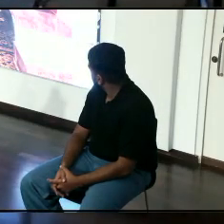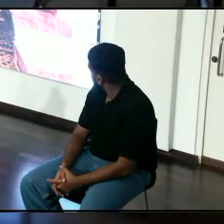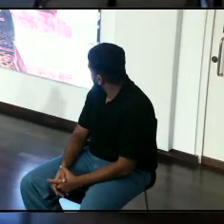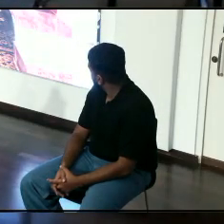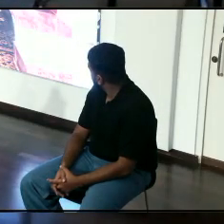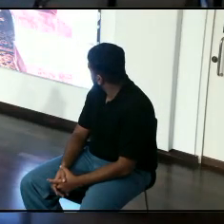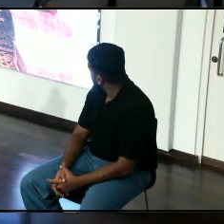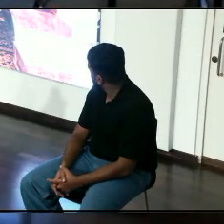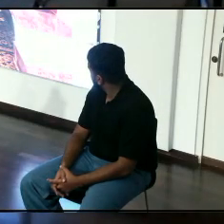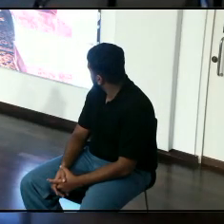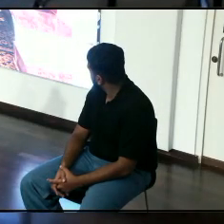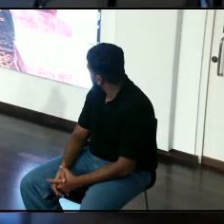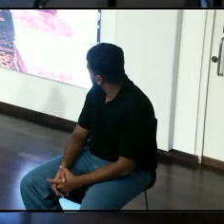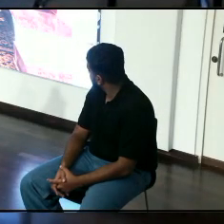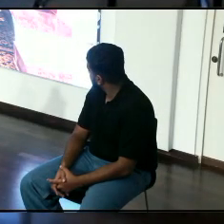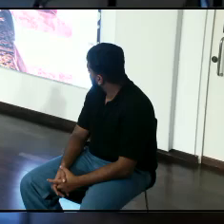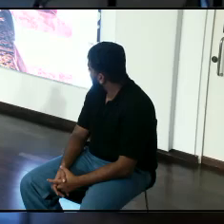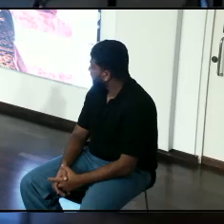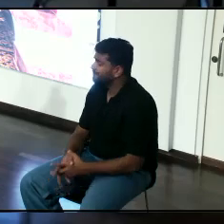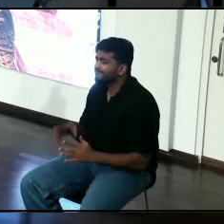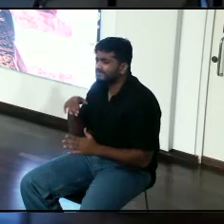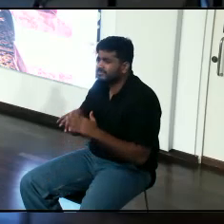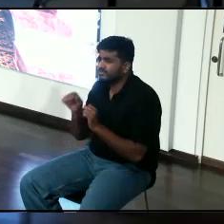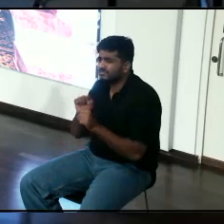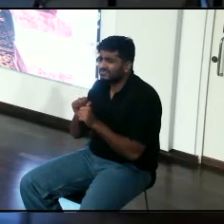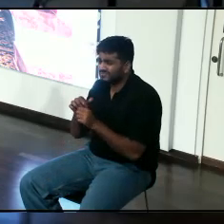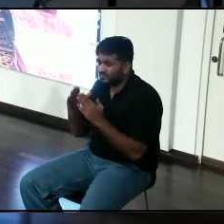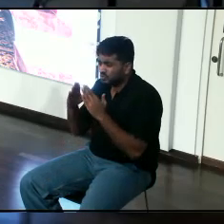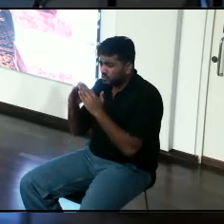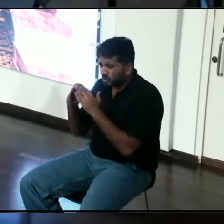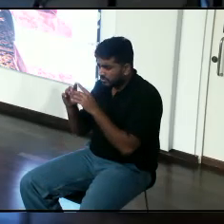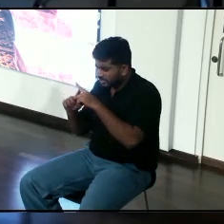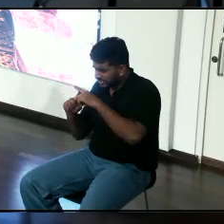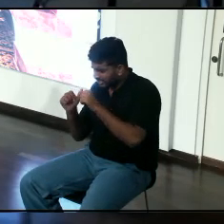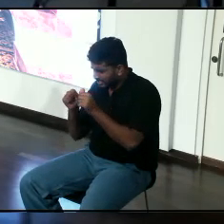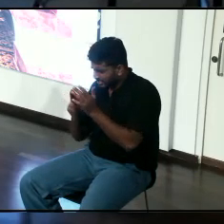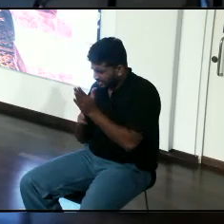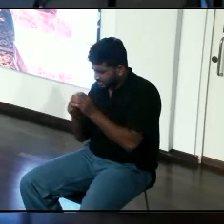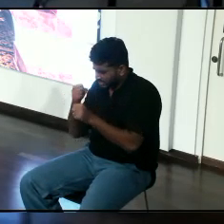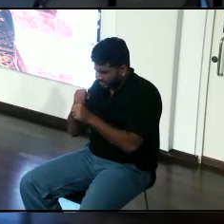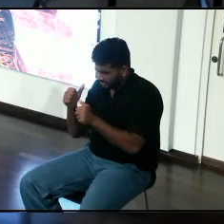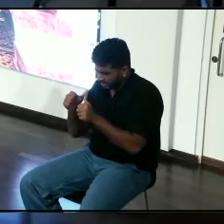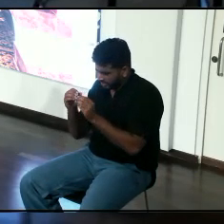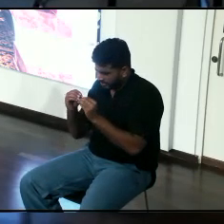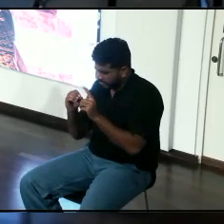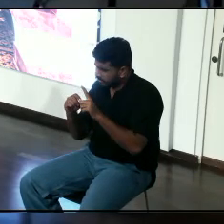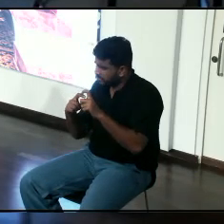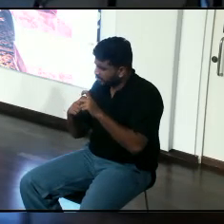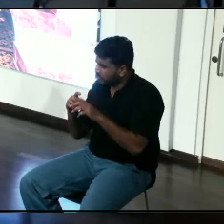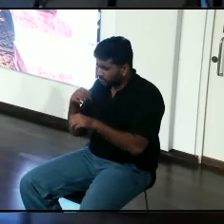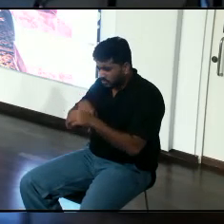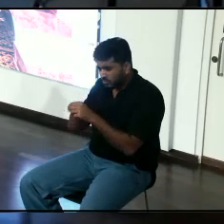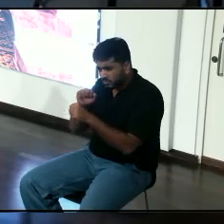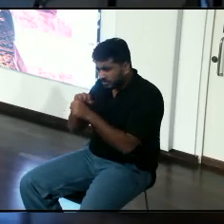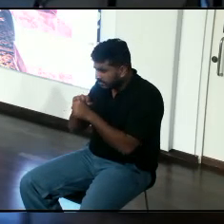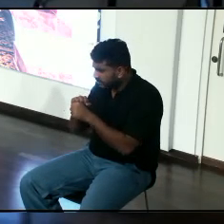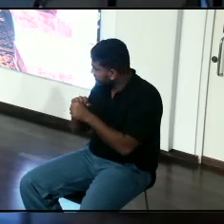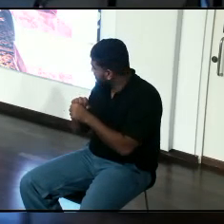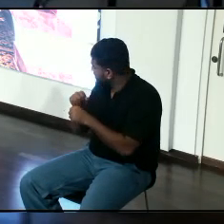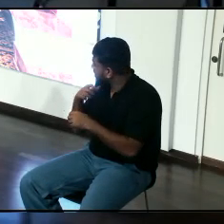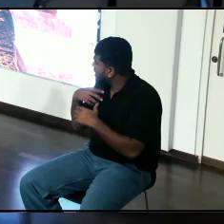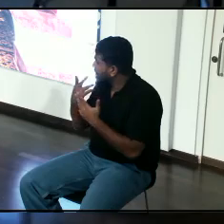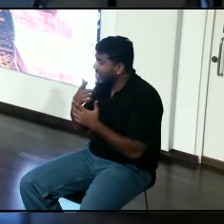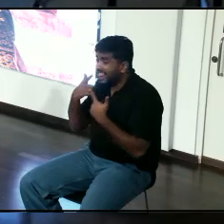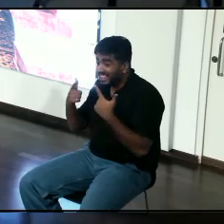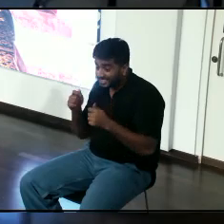And speaking of the tangible, here we have, it's interesting how Goa's architectural identity and its language